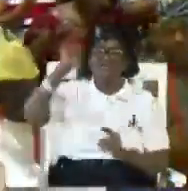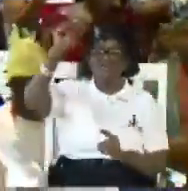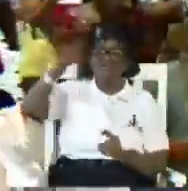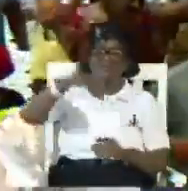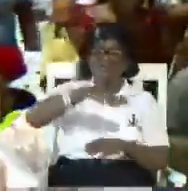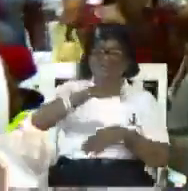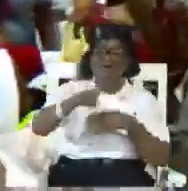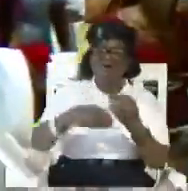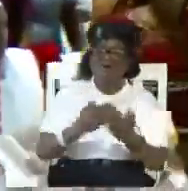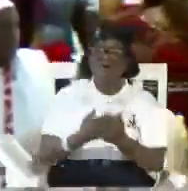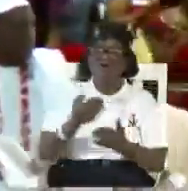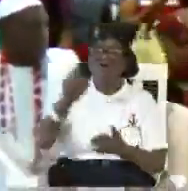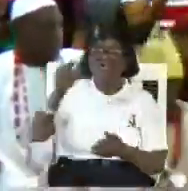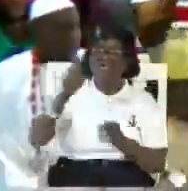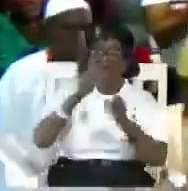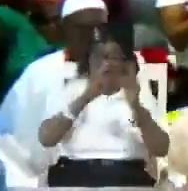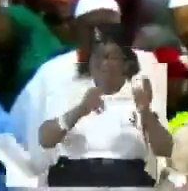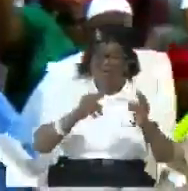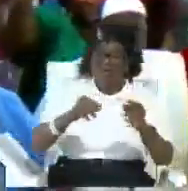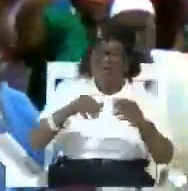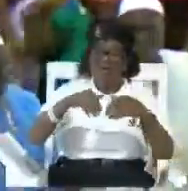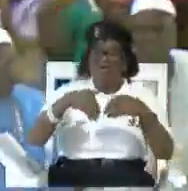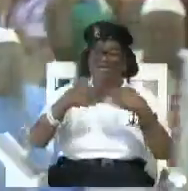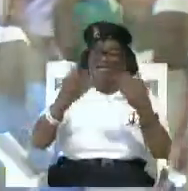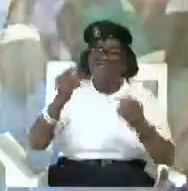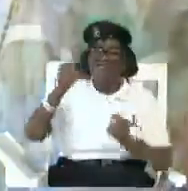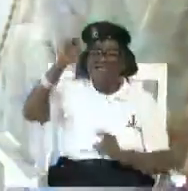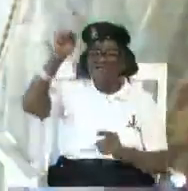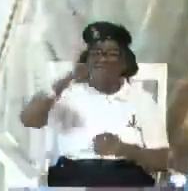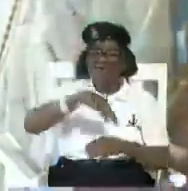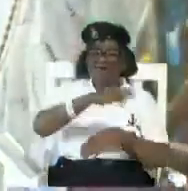give Him all the adoration.